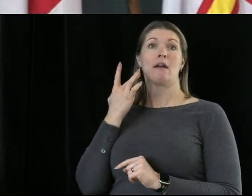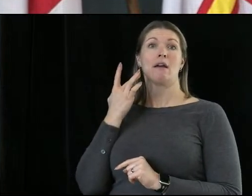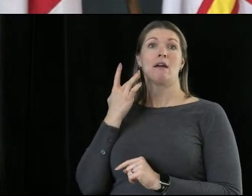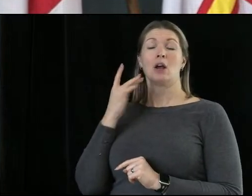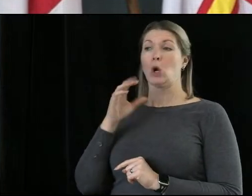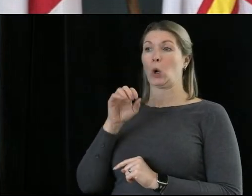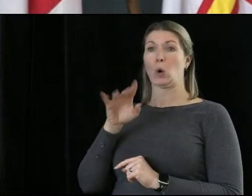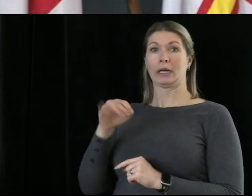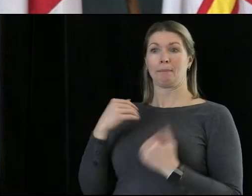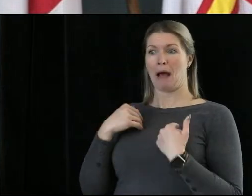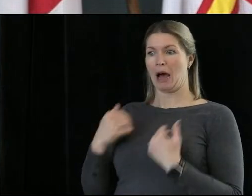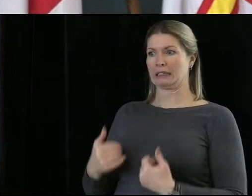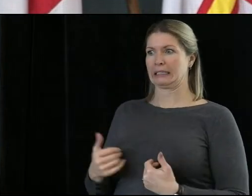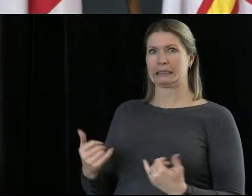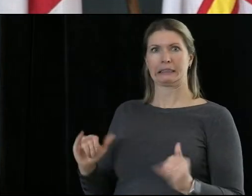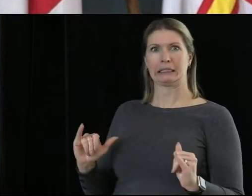her.